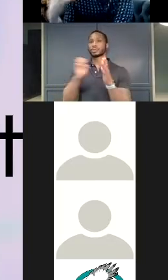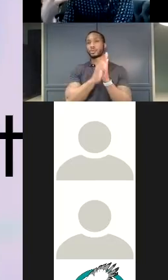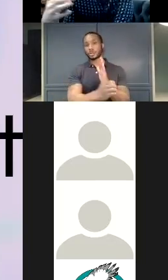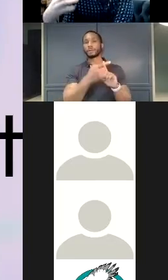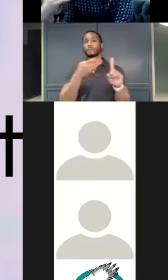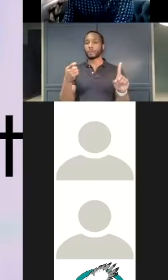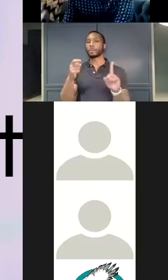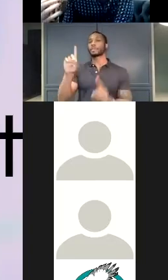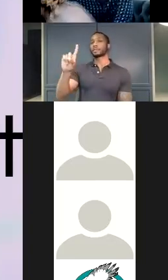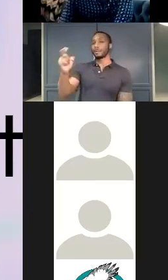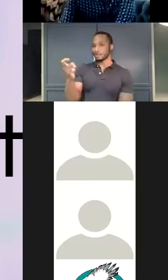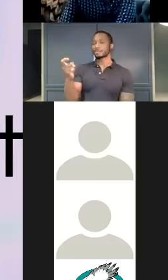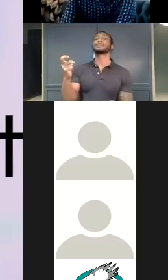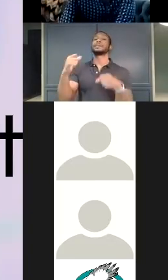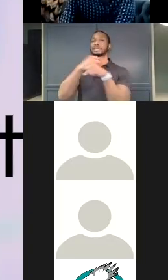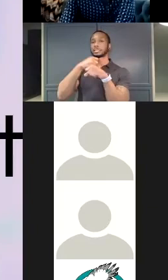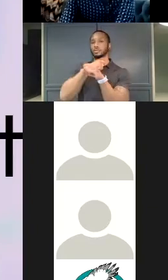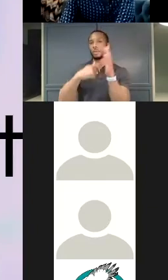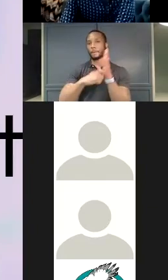and Statistical Manual.